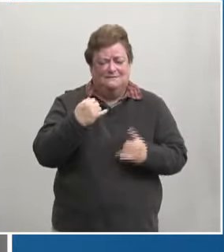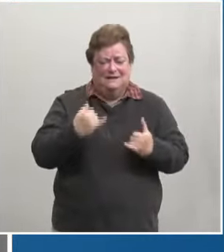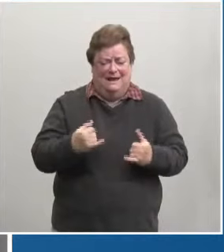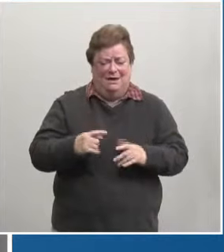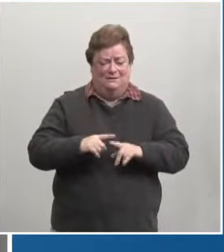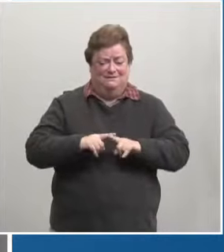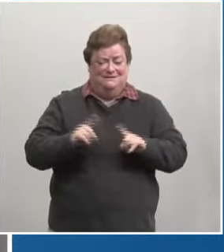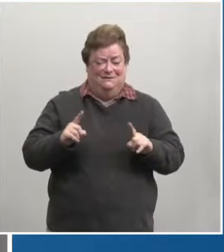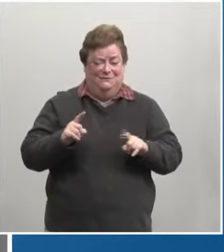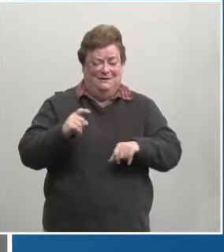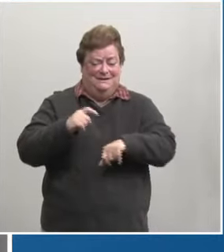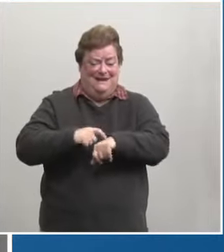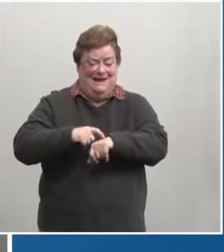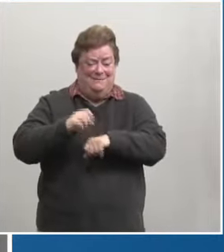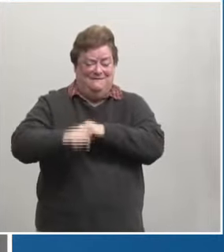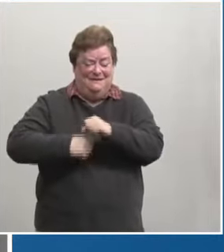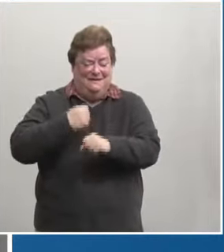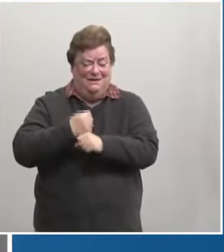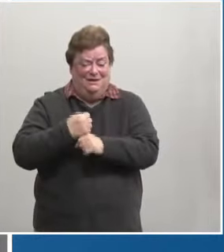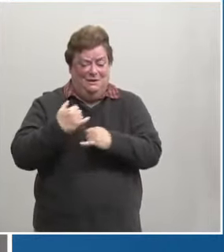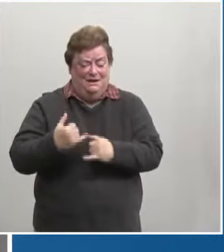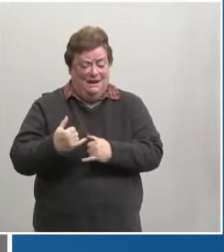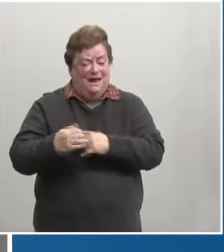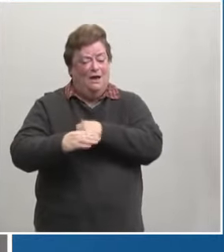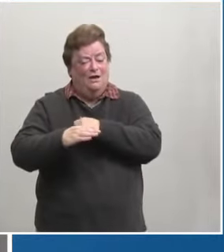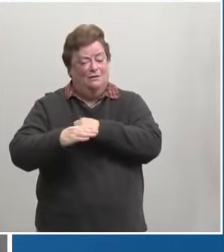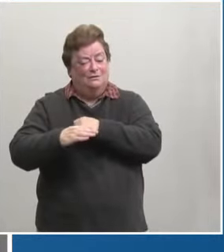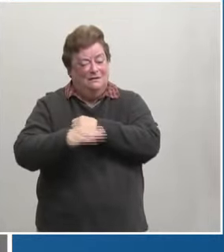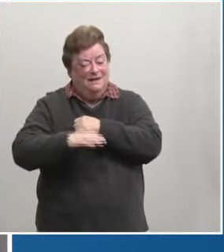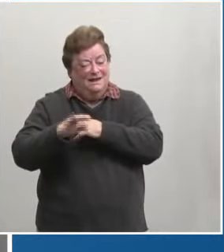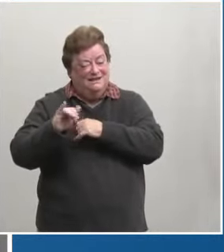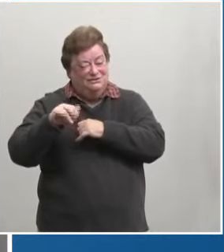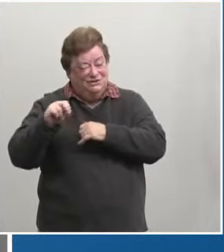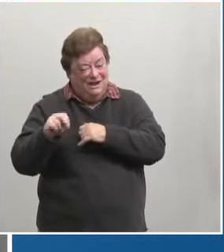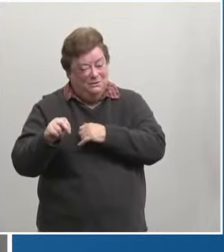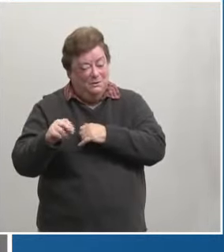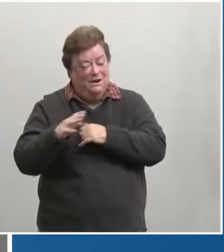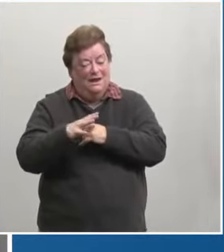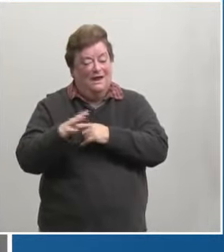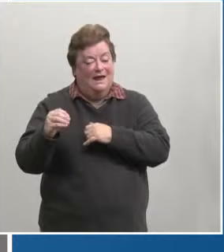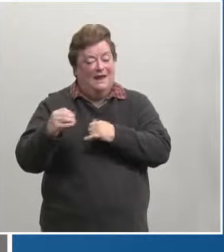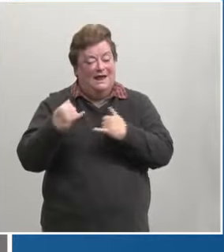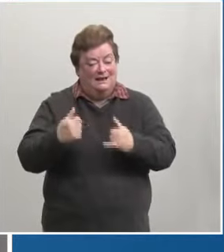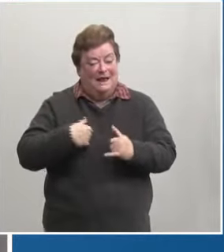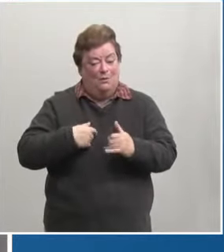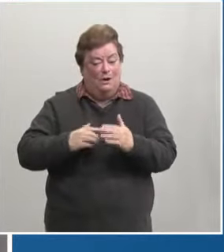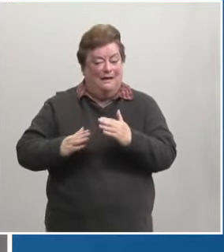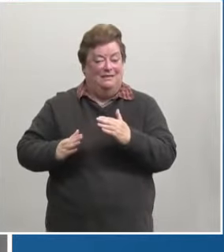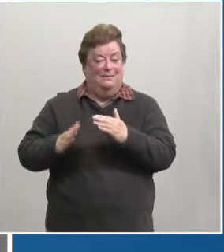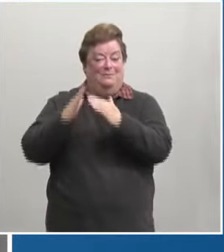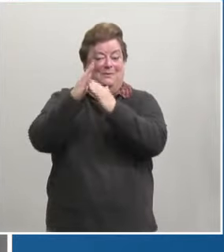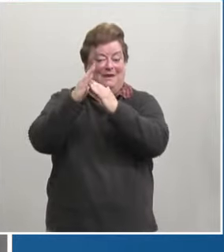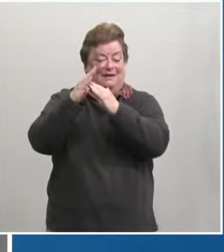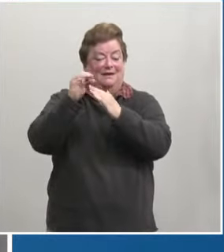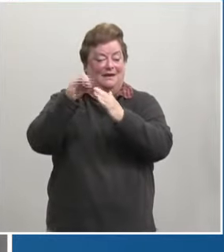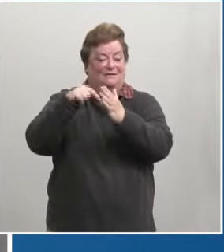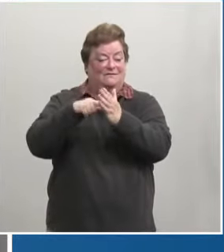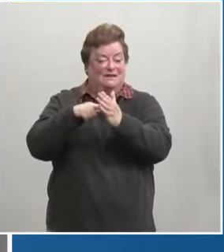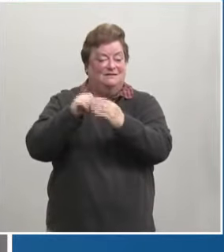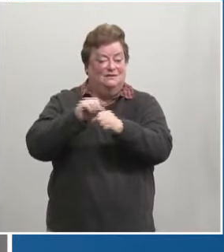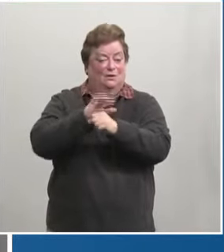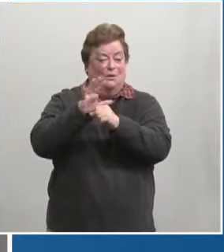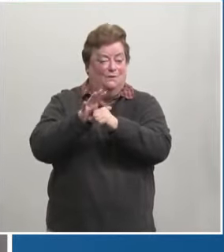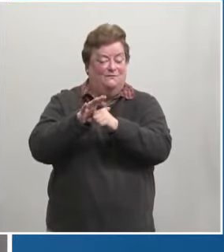year that we would be in late January, and fully realizing that we were at the peak of this global